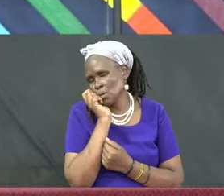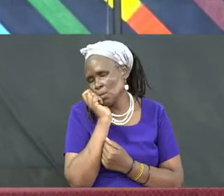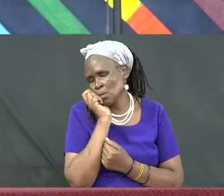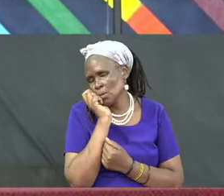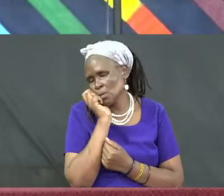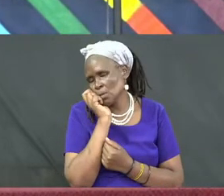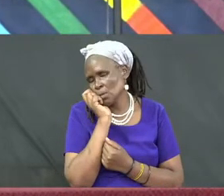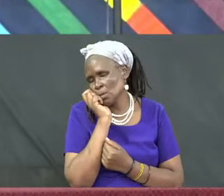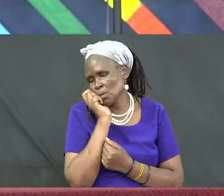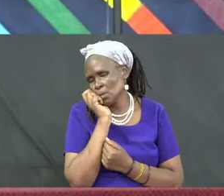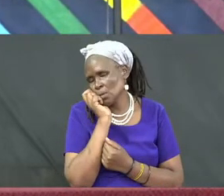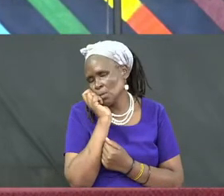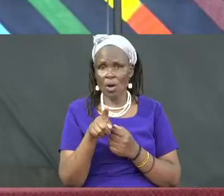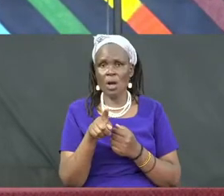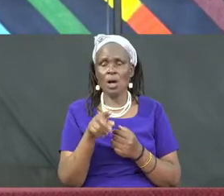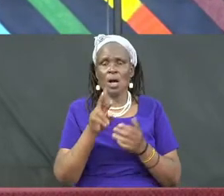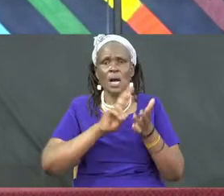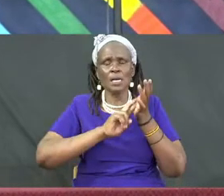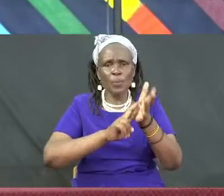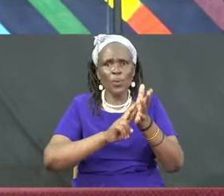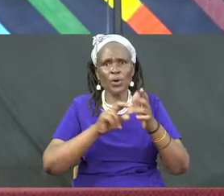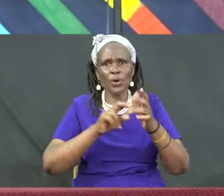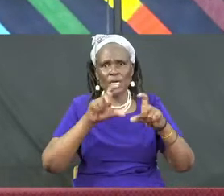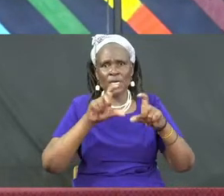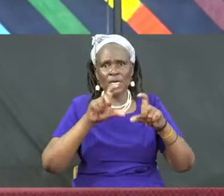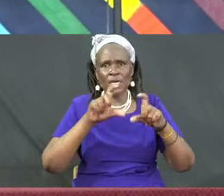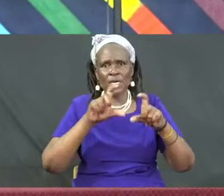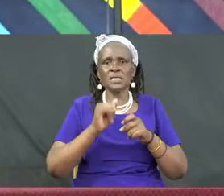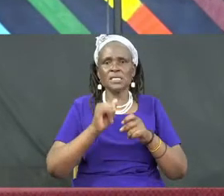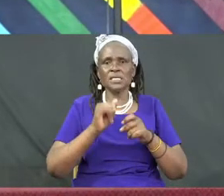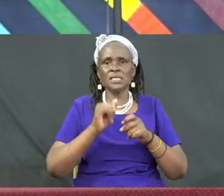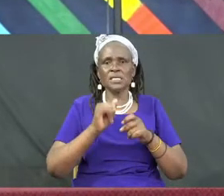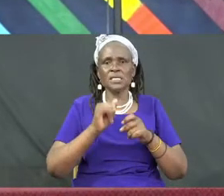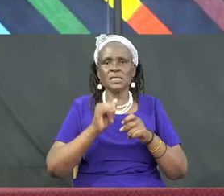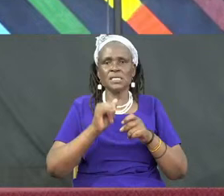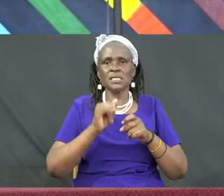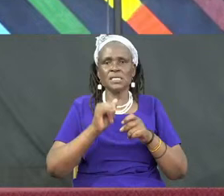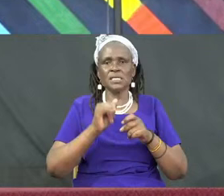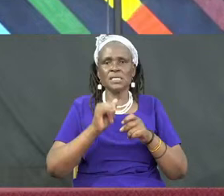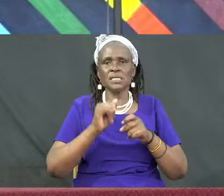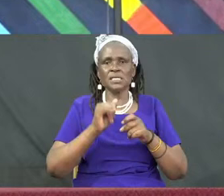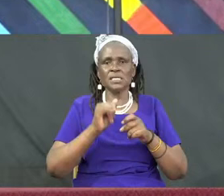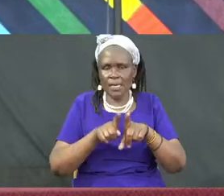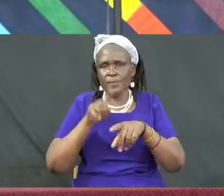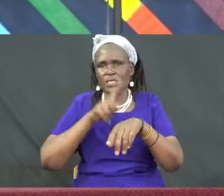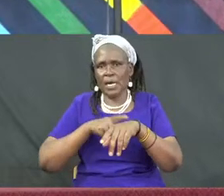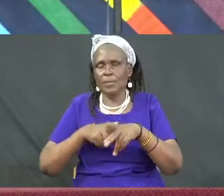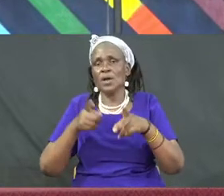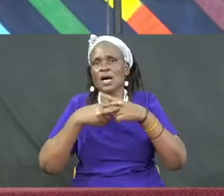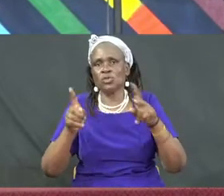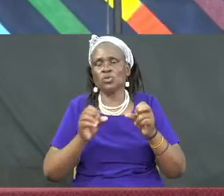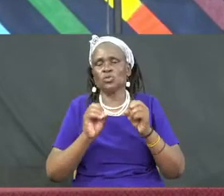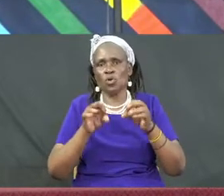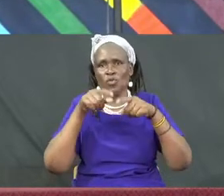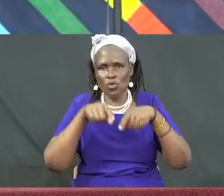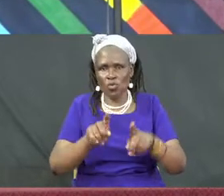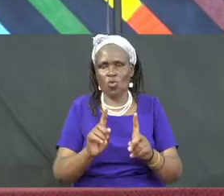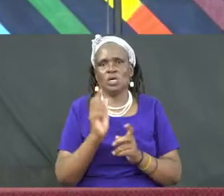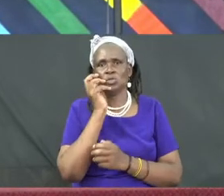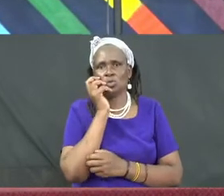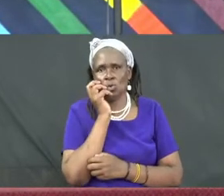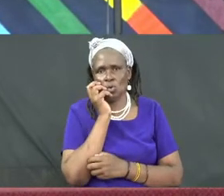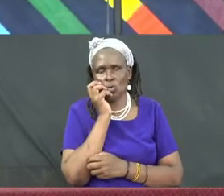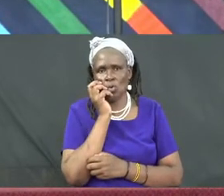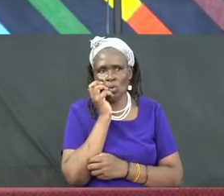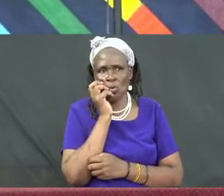report card is a source of your joy, but at the same time, a source of your sorrow.